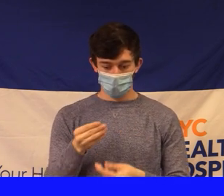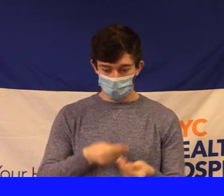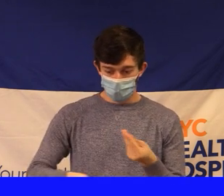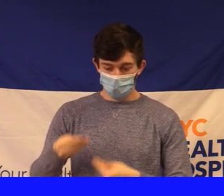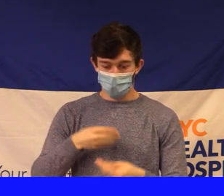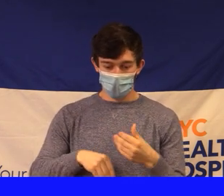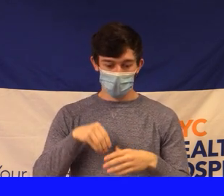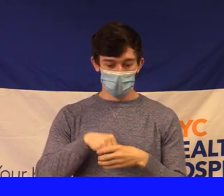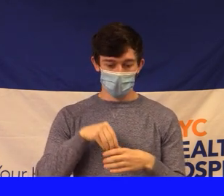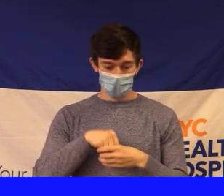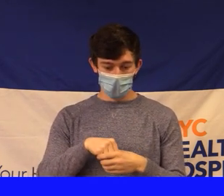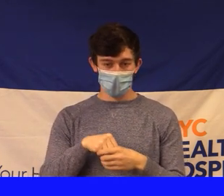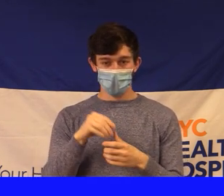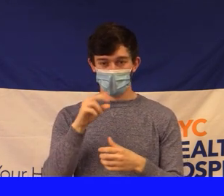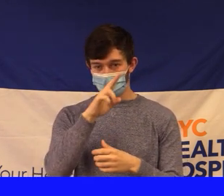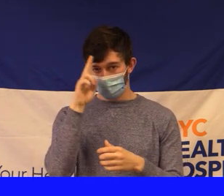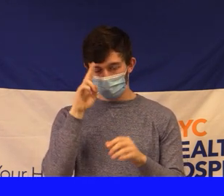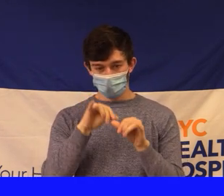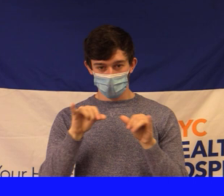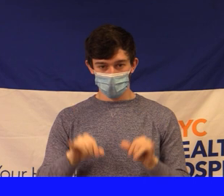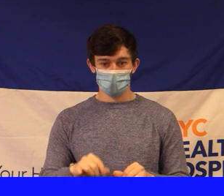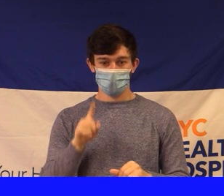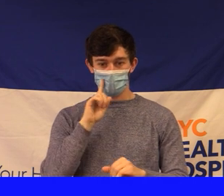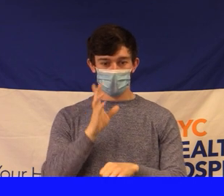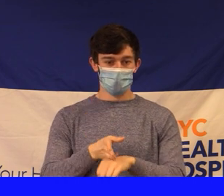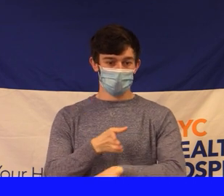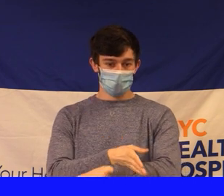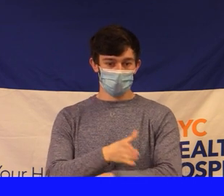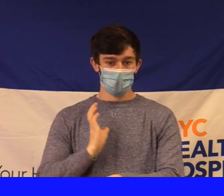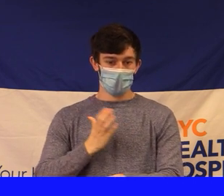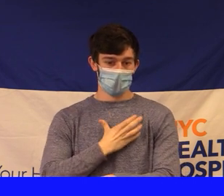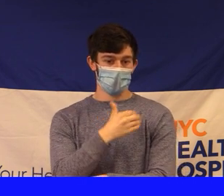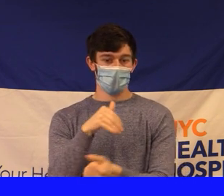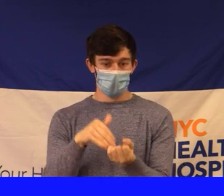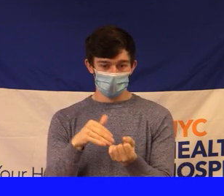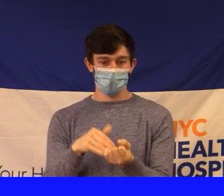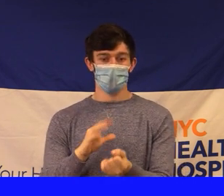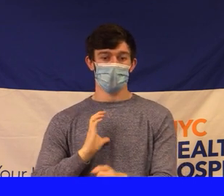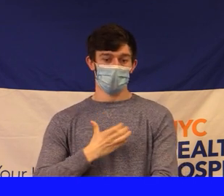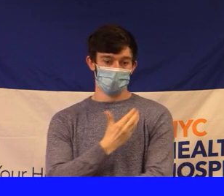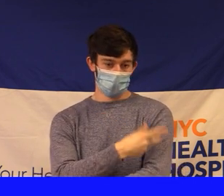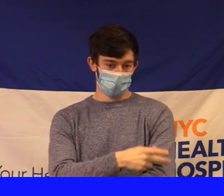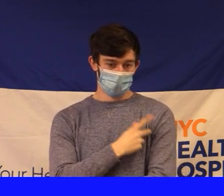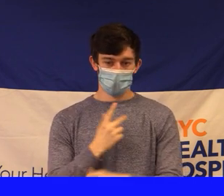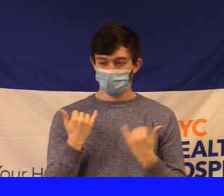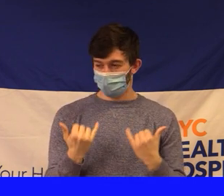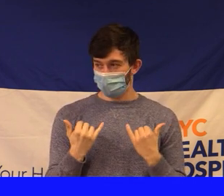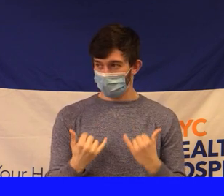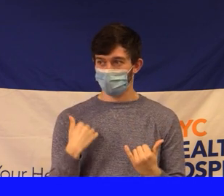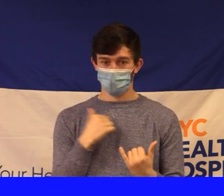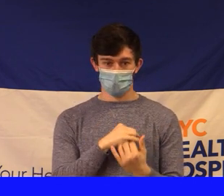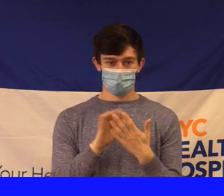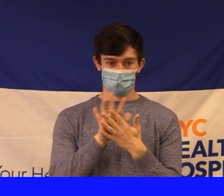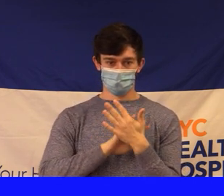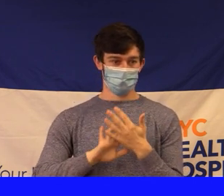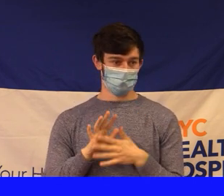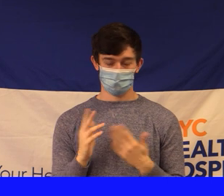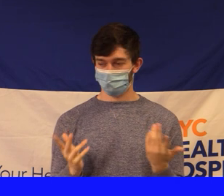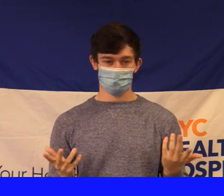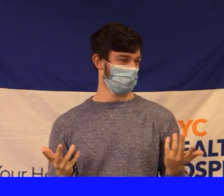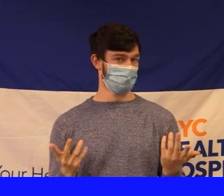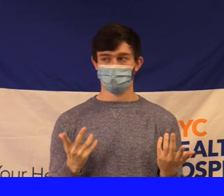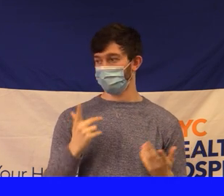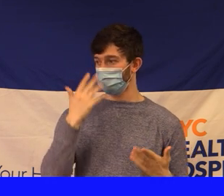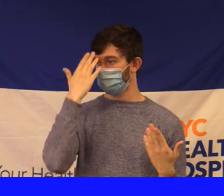our clinicians and our patients to better their outcomes. We do not have visibility today. We are virtually blind.